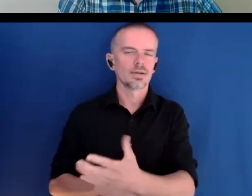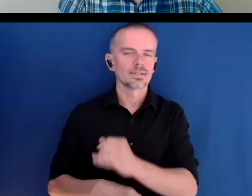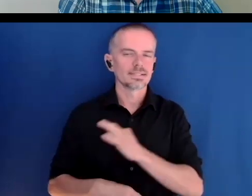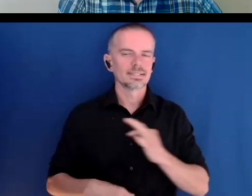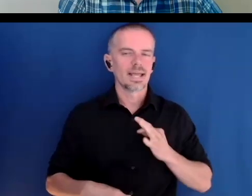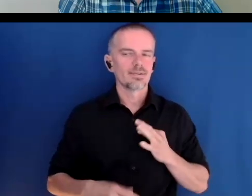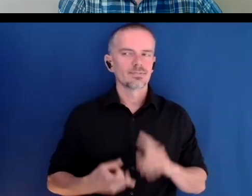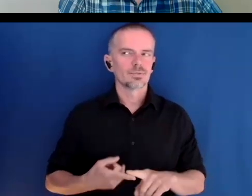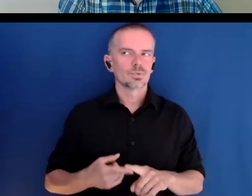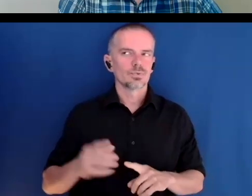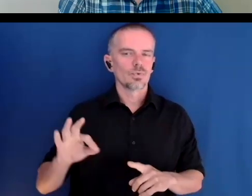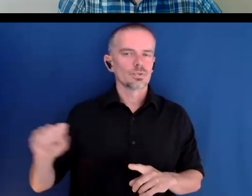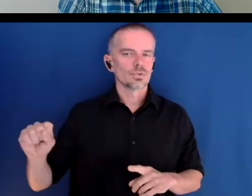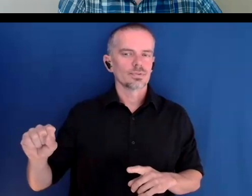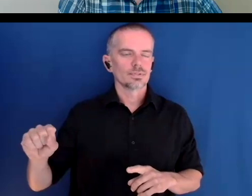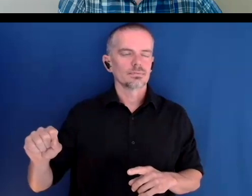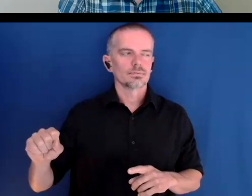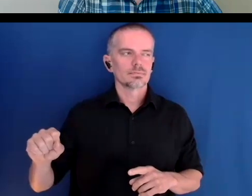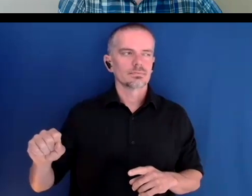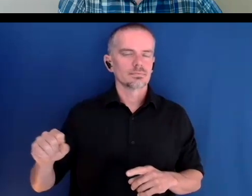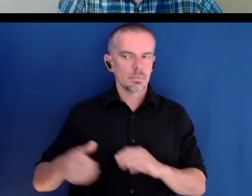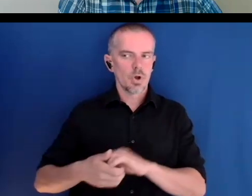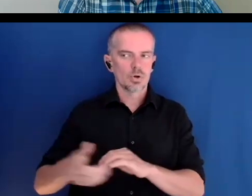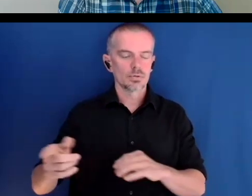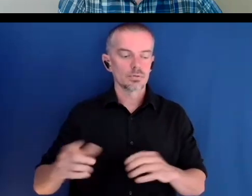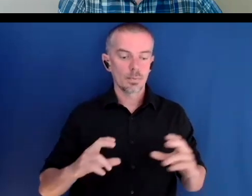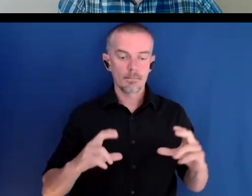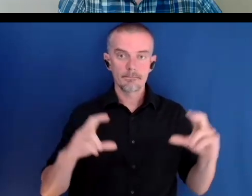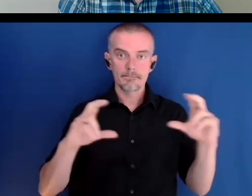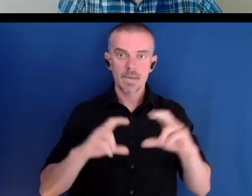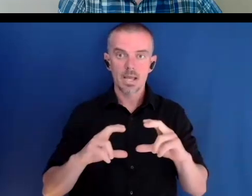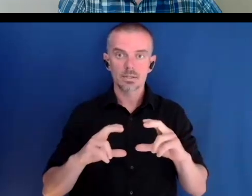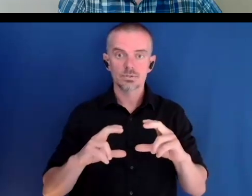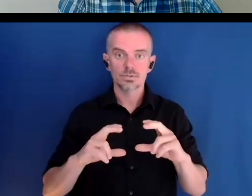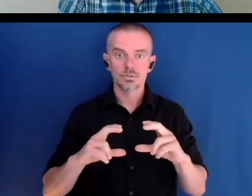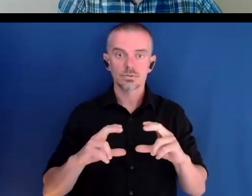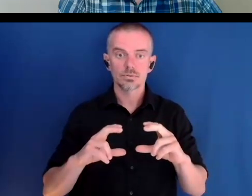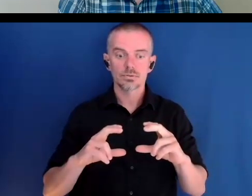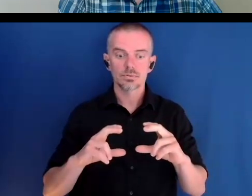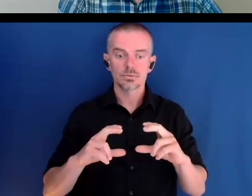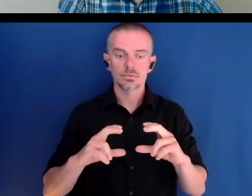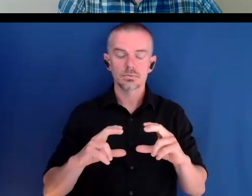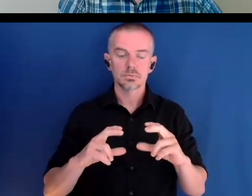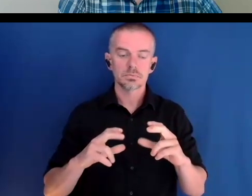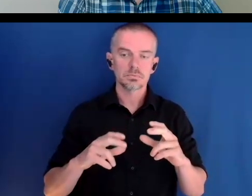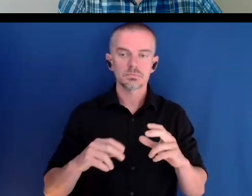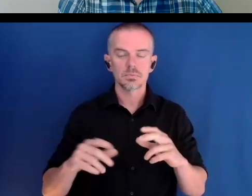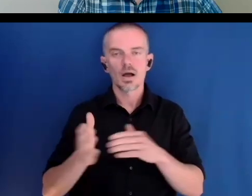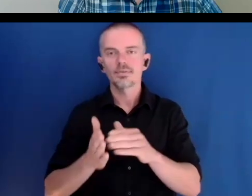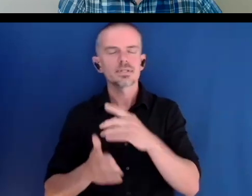our Forest Service partner. And when we start talking about match, sometimes the comment seems to be like, oh, don't worry a whole lot about it. Yeah, we got to show